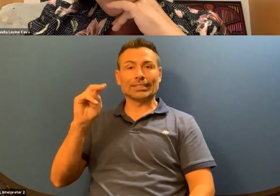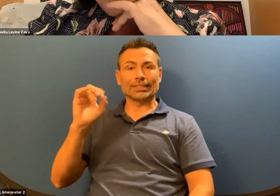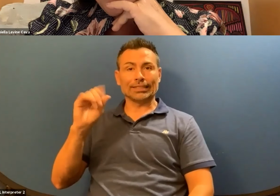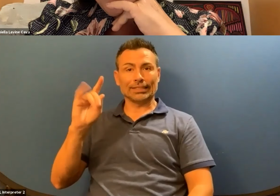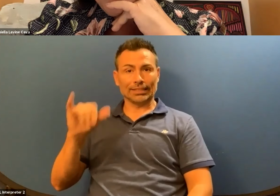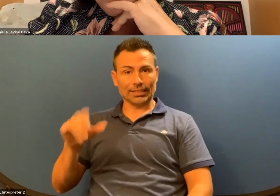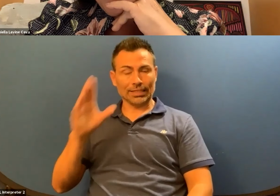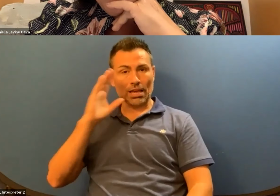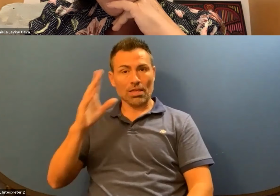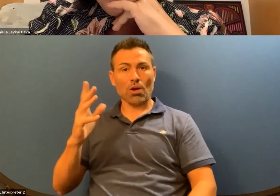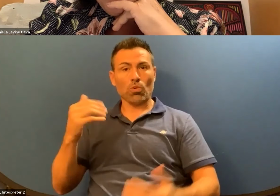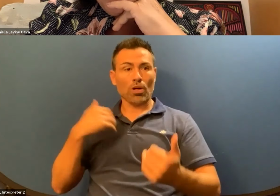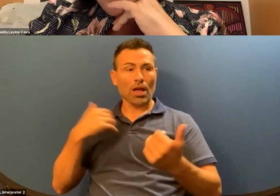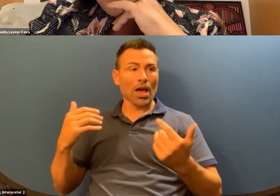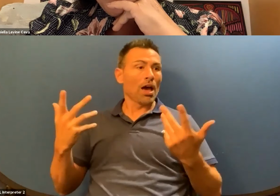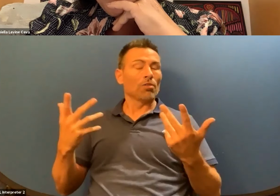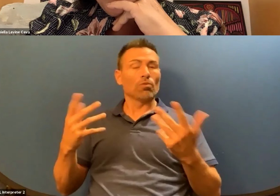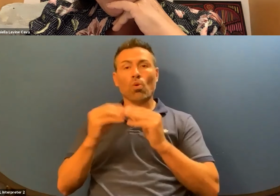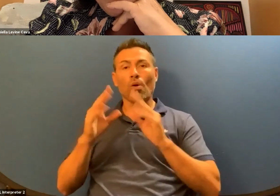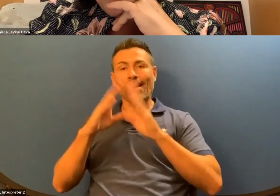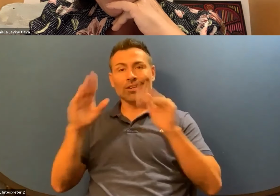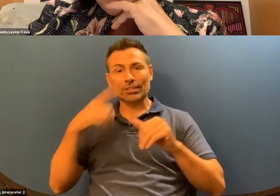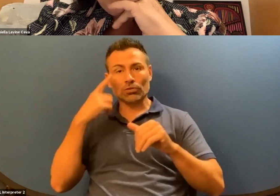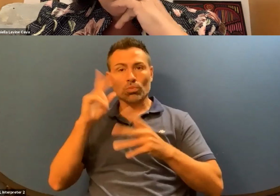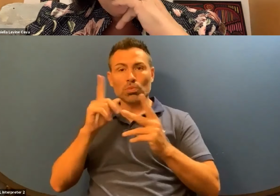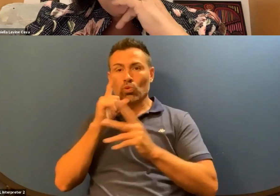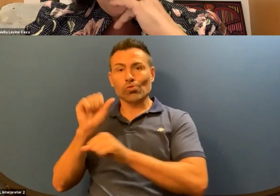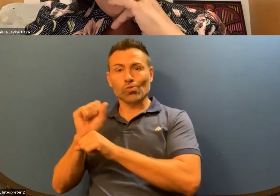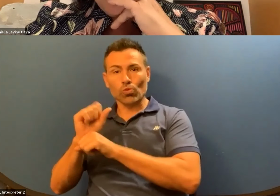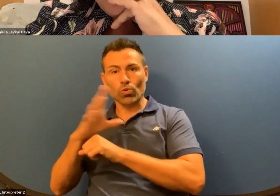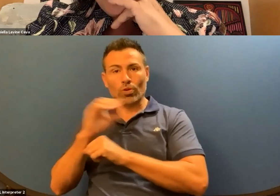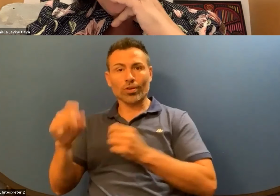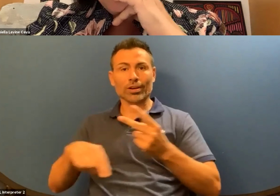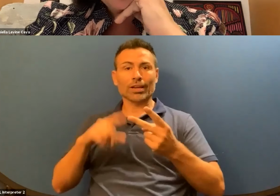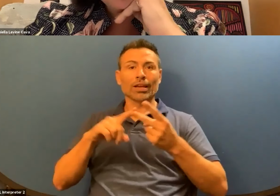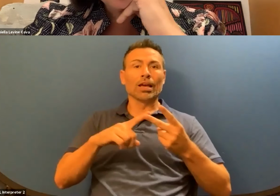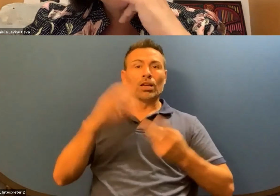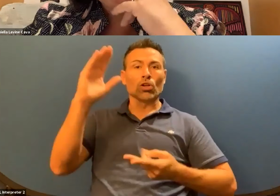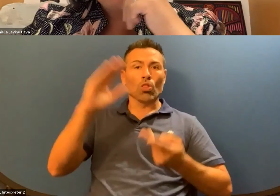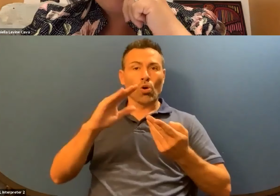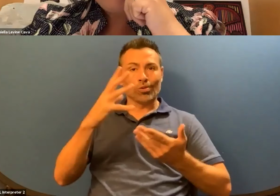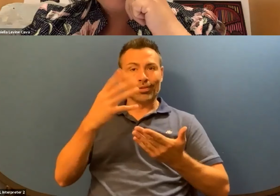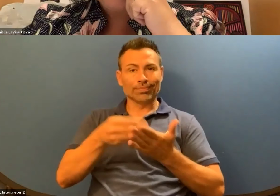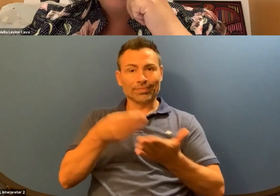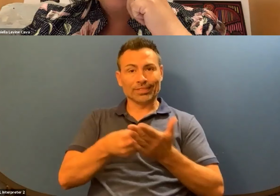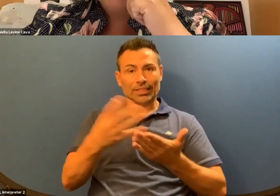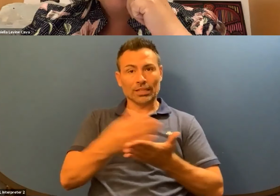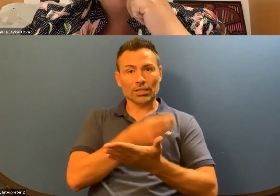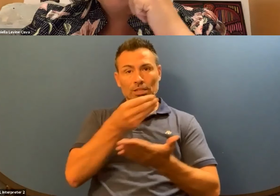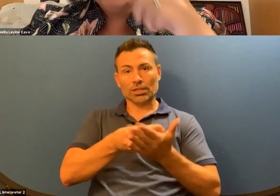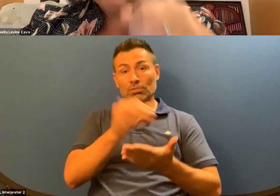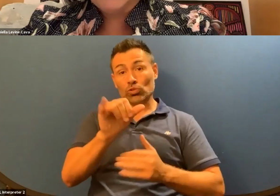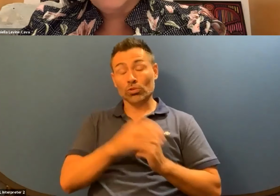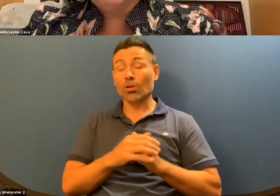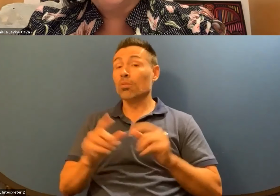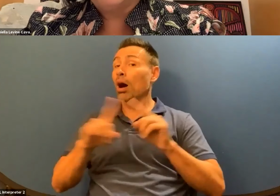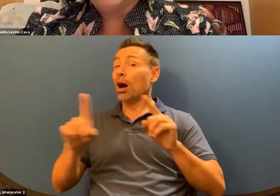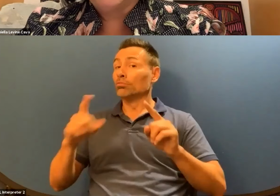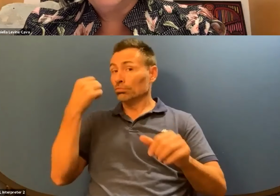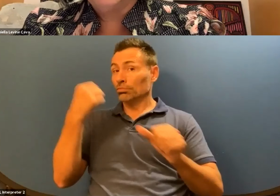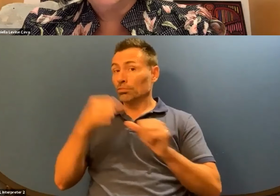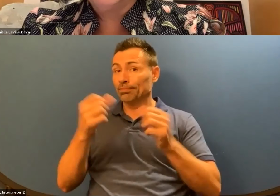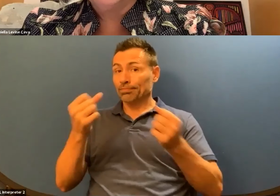housing, low-income housing. I think there's a real play here. Now, we need to also be mindful. In many occasions,